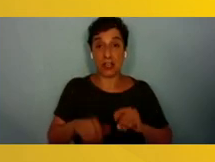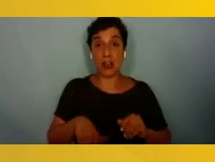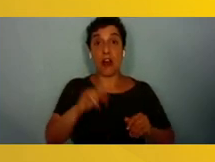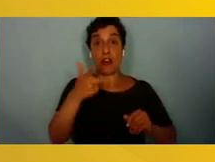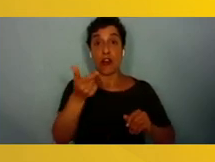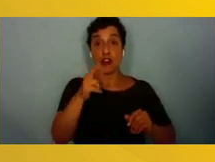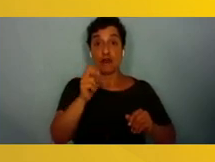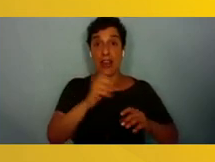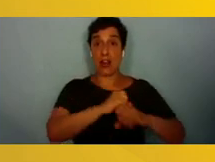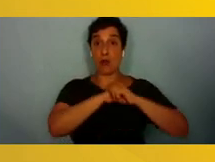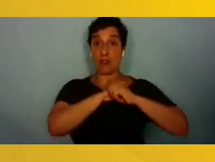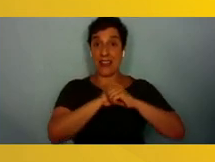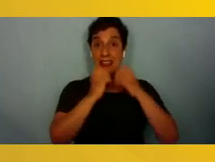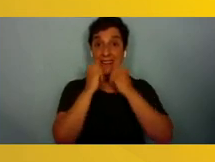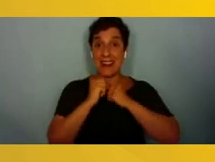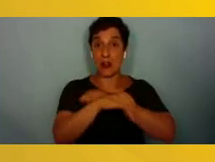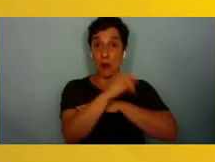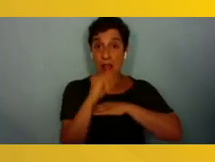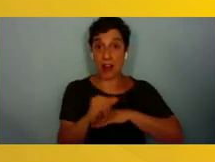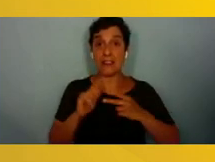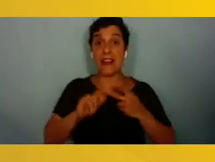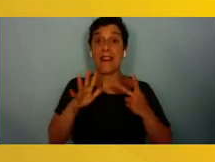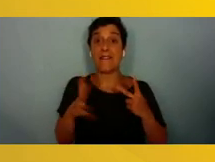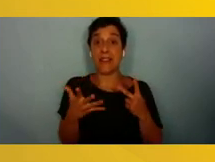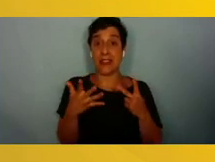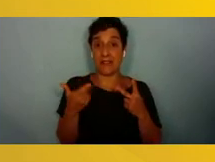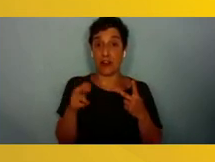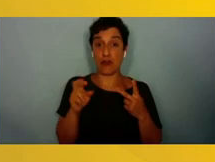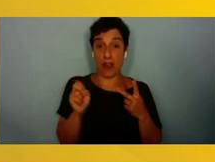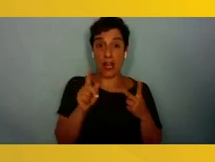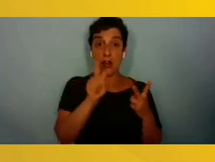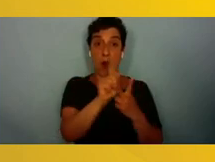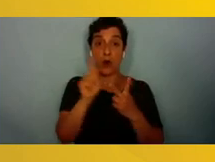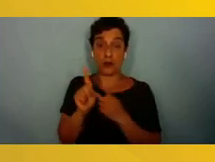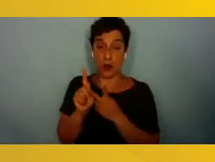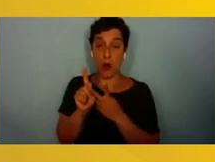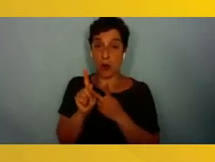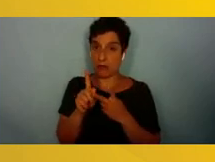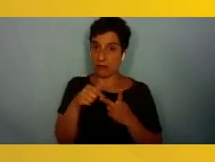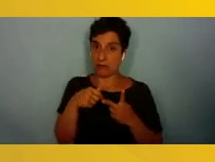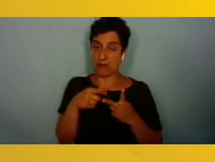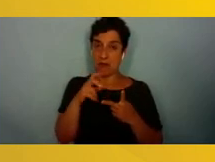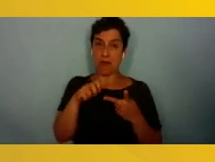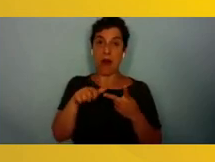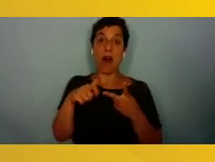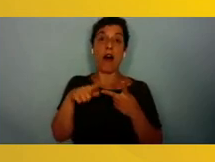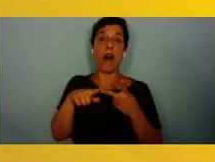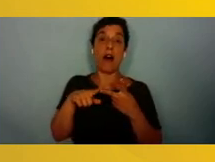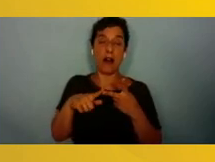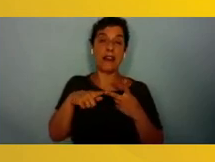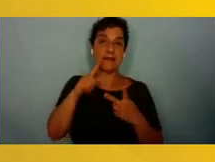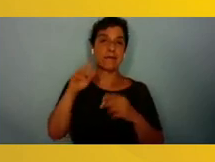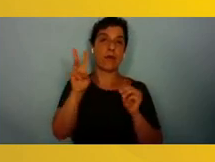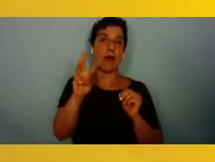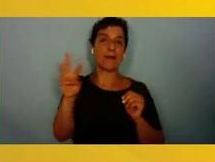and the fifth grade Weighty Problem unit is freely available on the Smithsonian Science Education Center